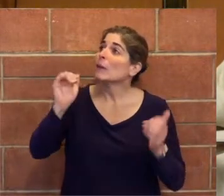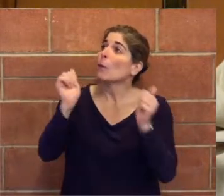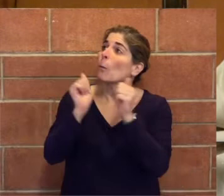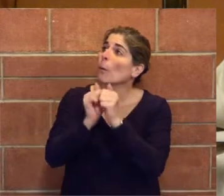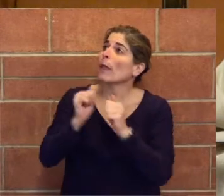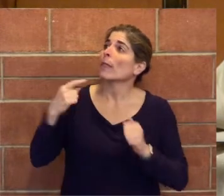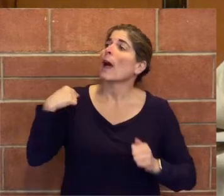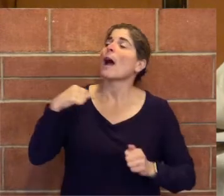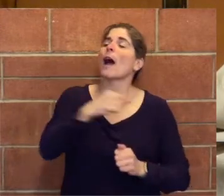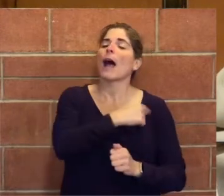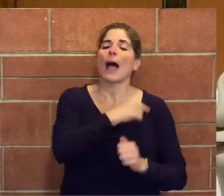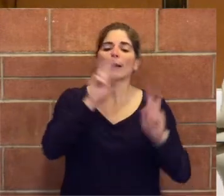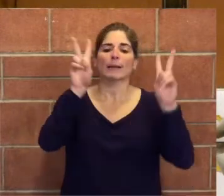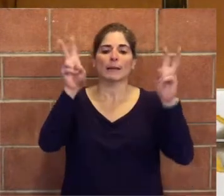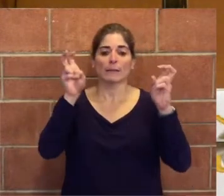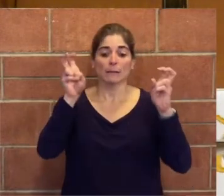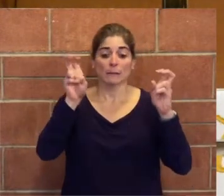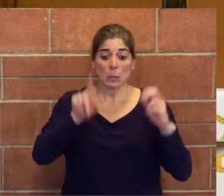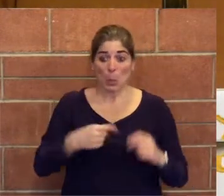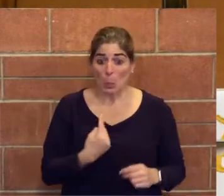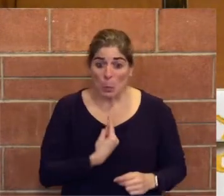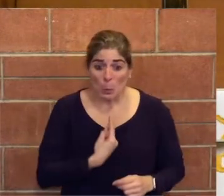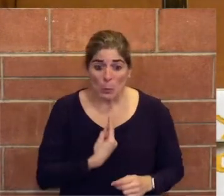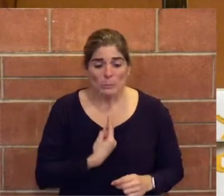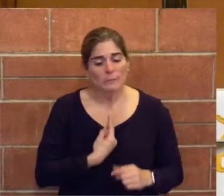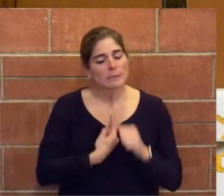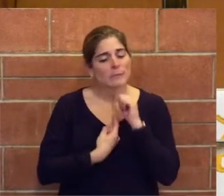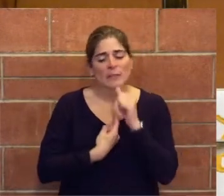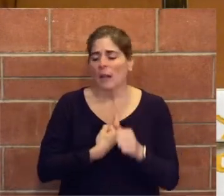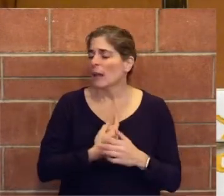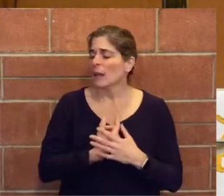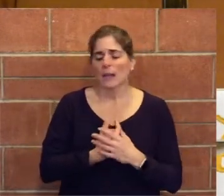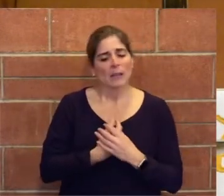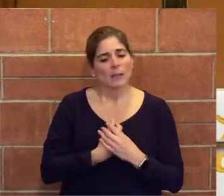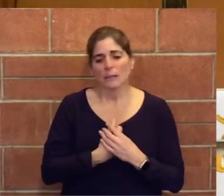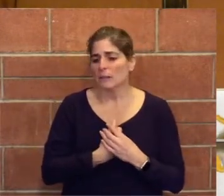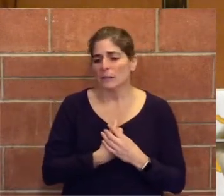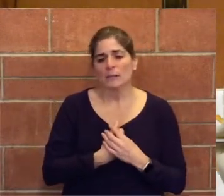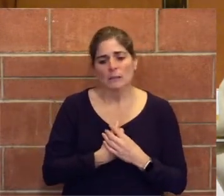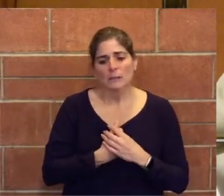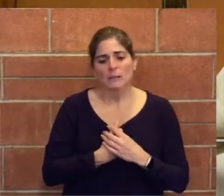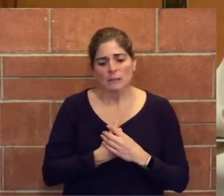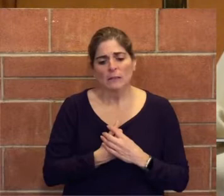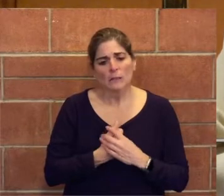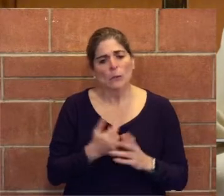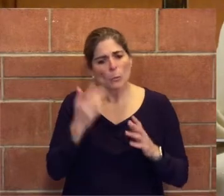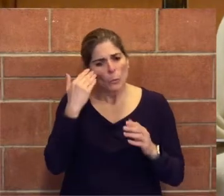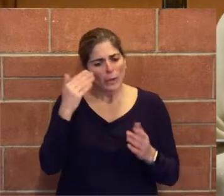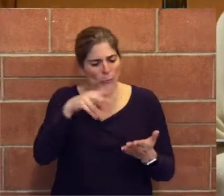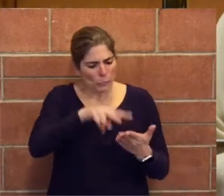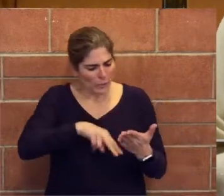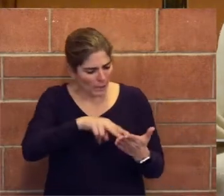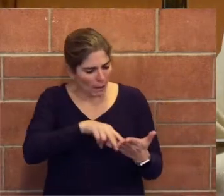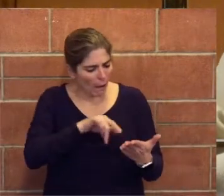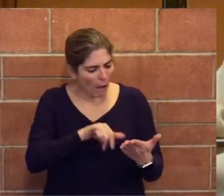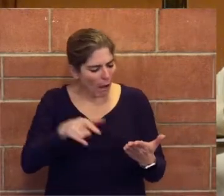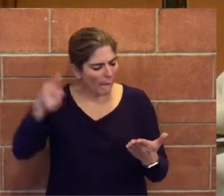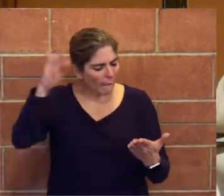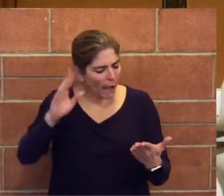is with us. We are not alone down here. The whole gospel is that God is with